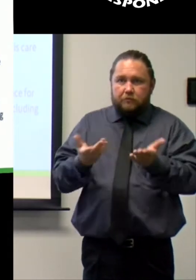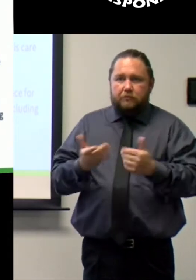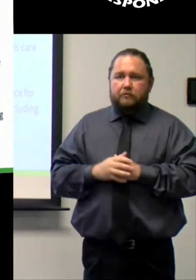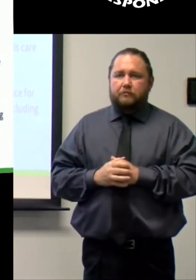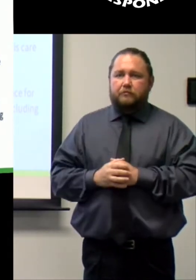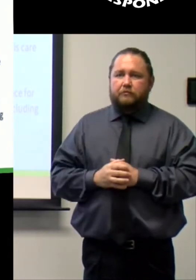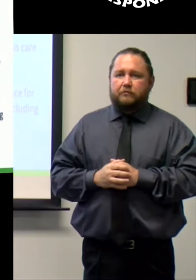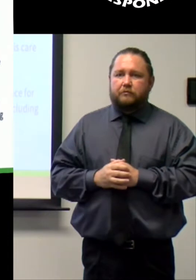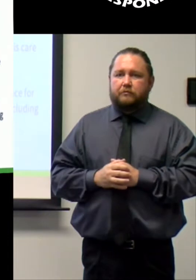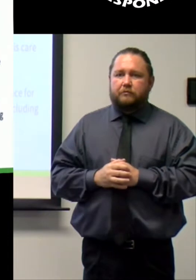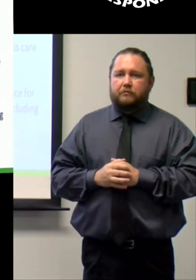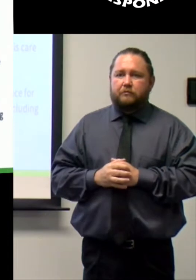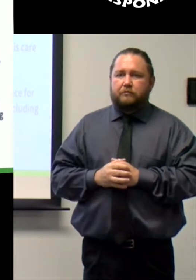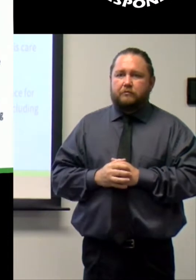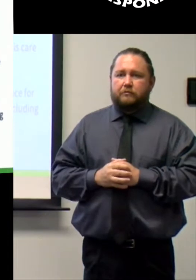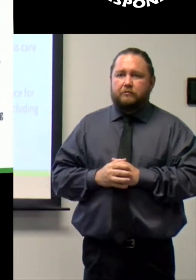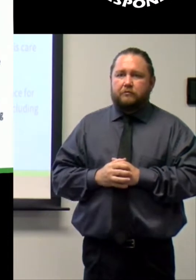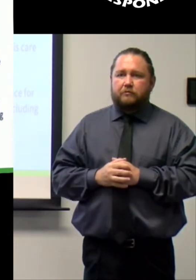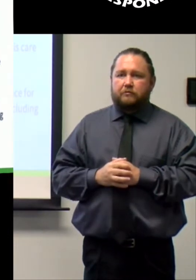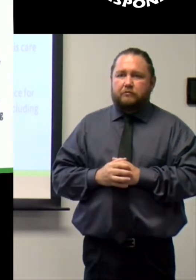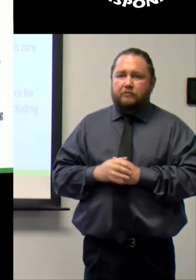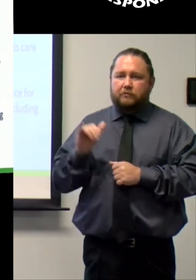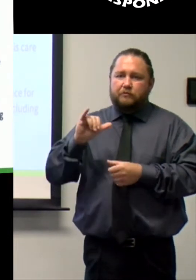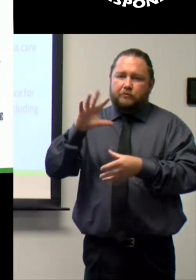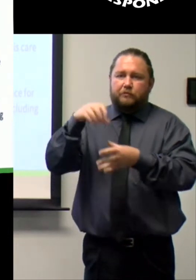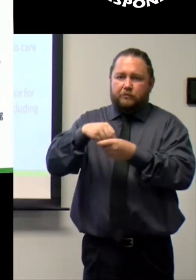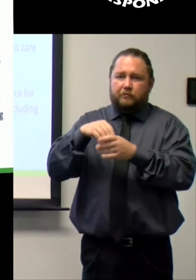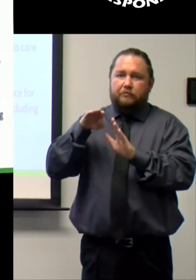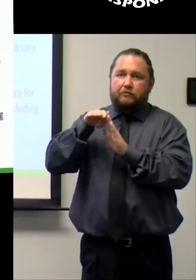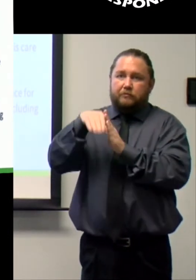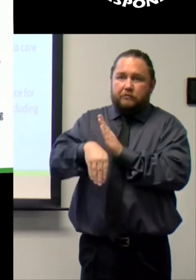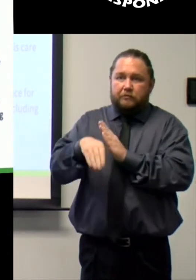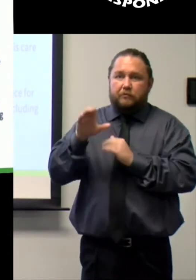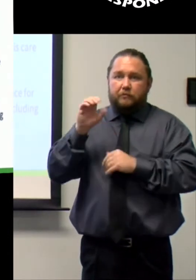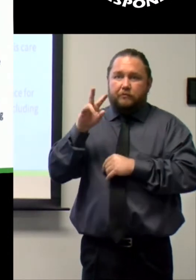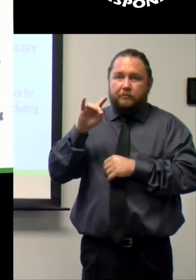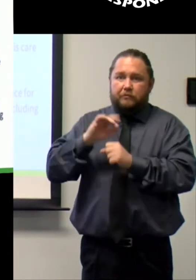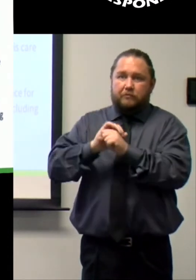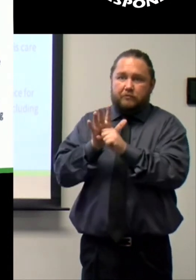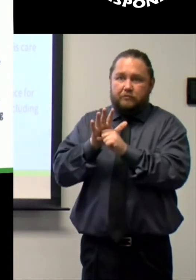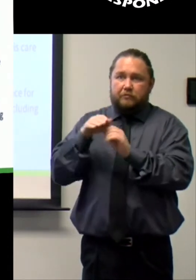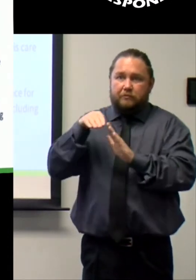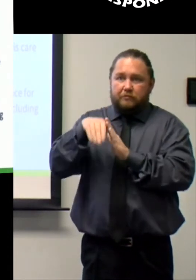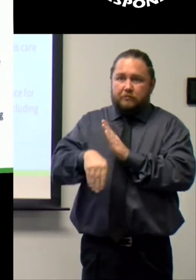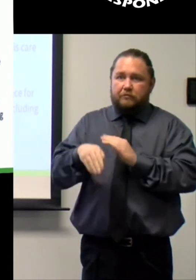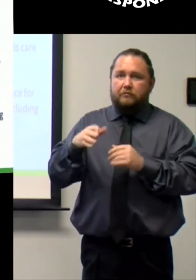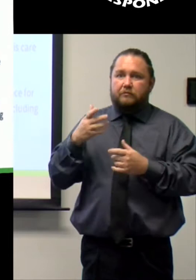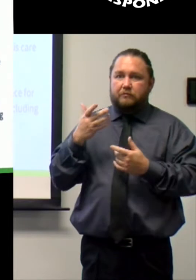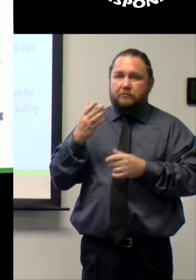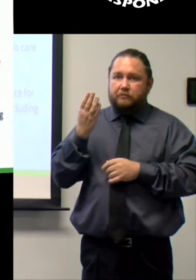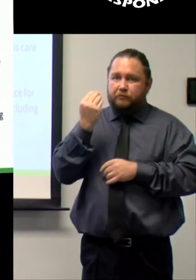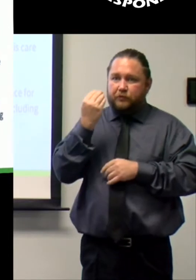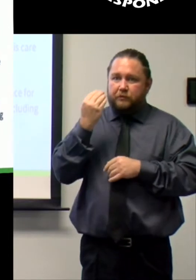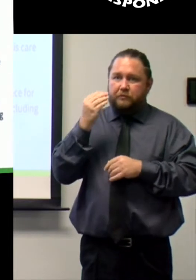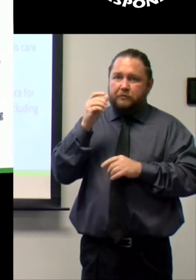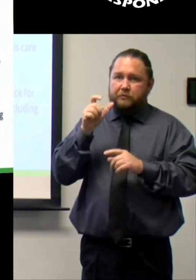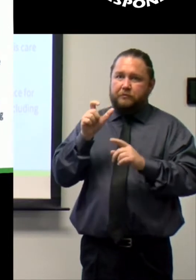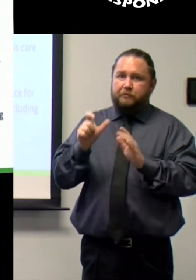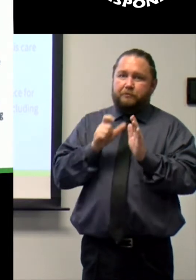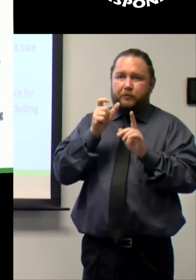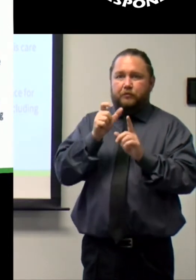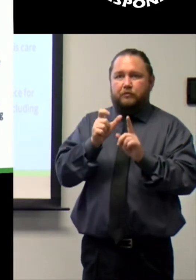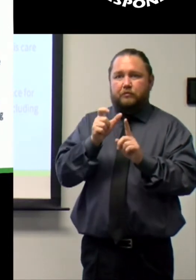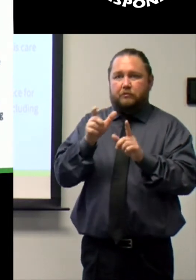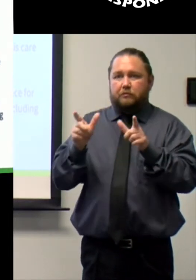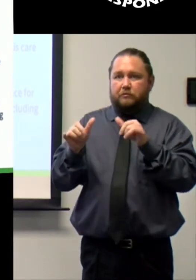of COVID-19-like symptoms reported within a 14-day period. Number